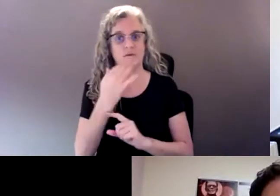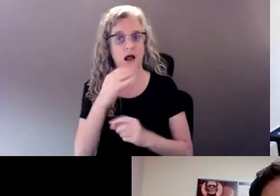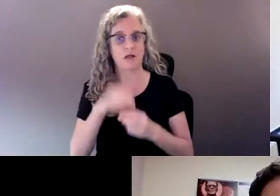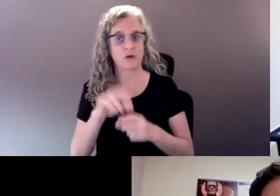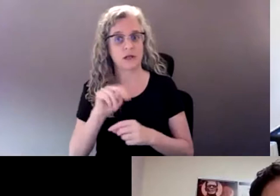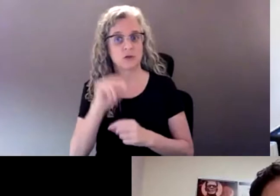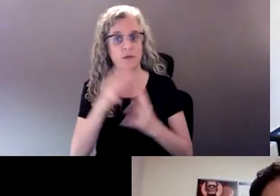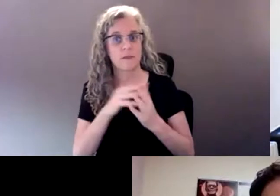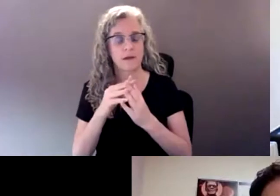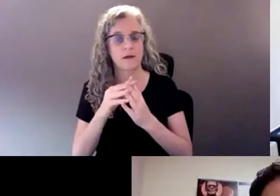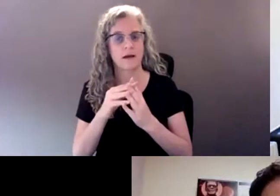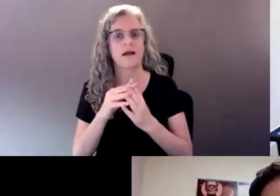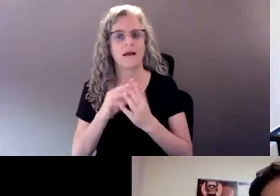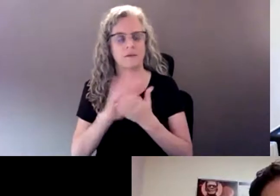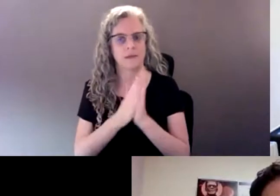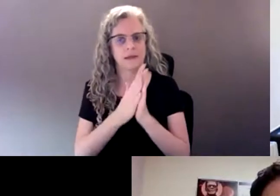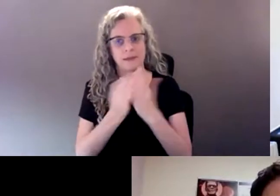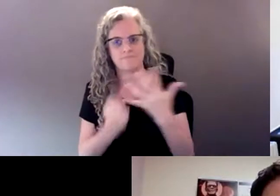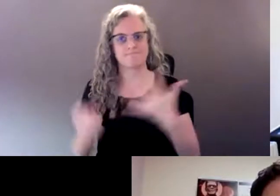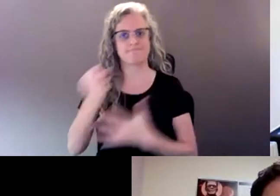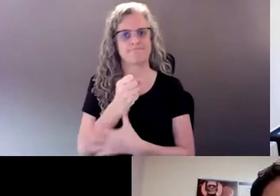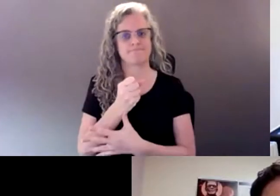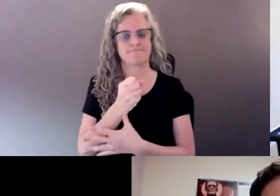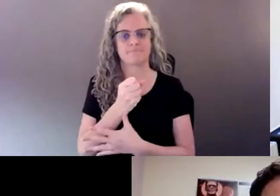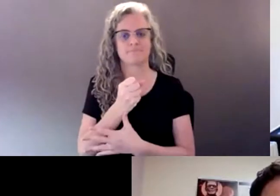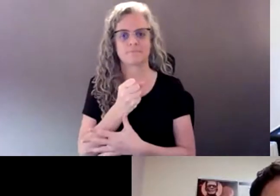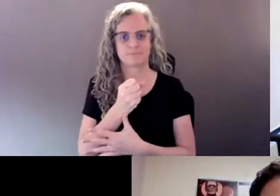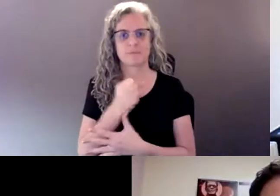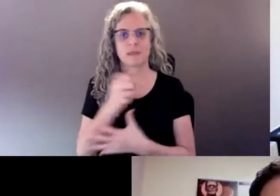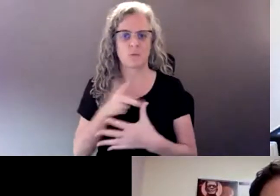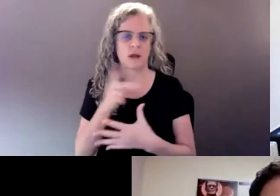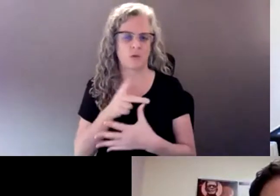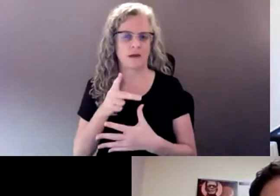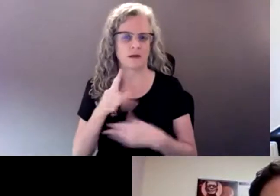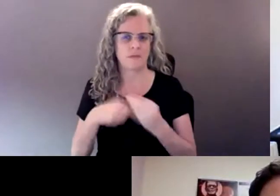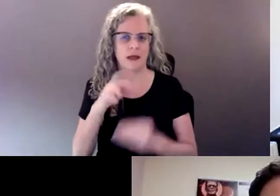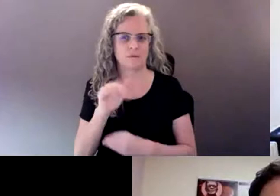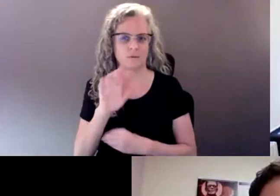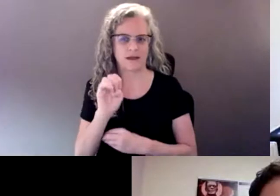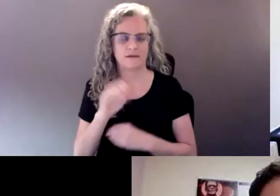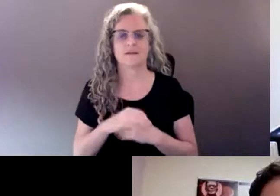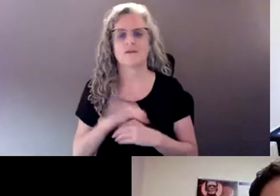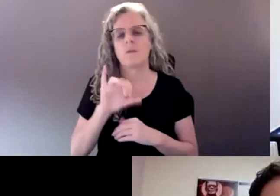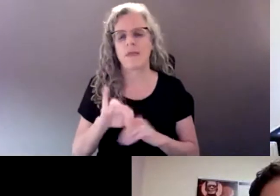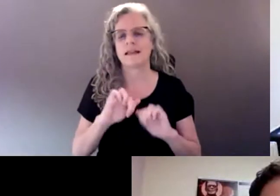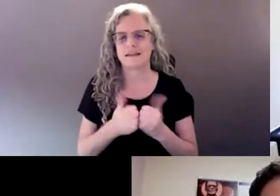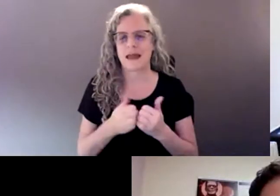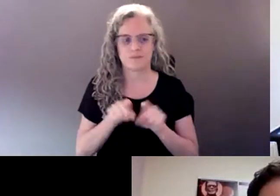really became the organizing question of race. So I think that's how that separation happened. And I